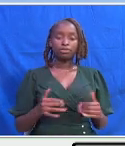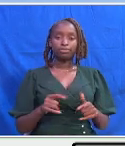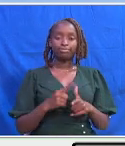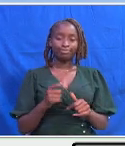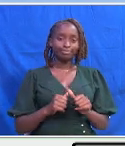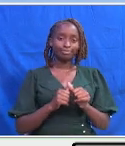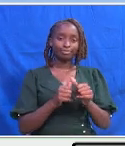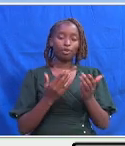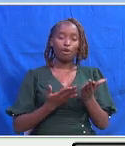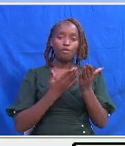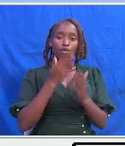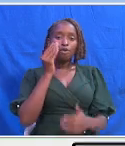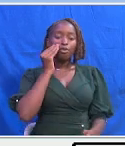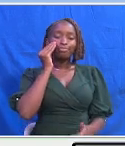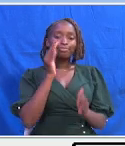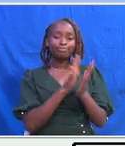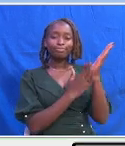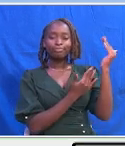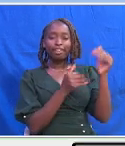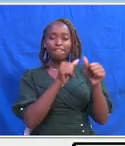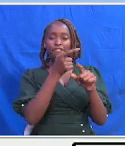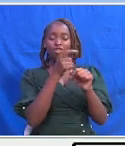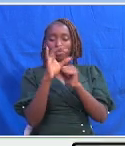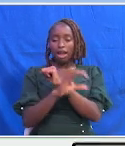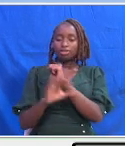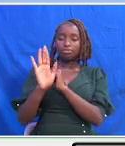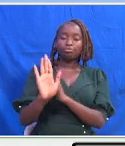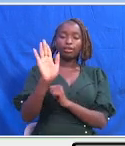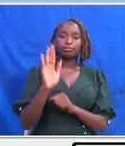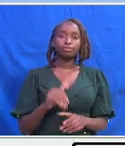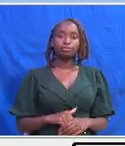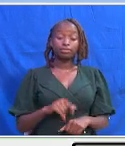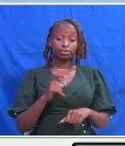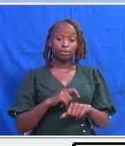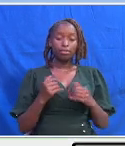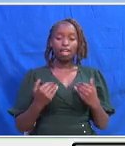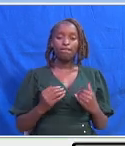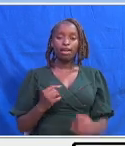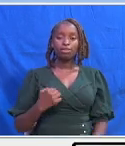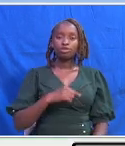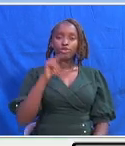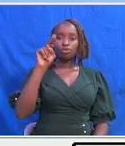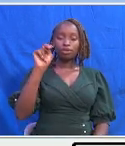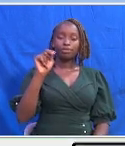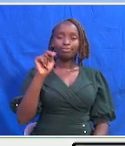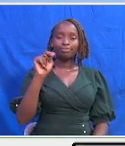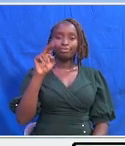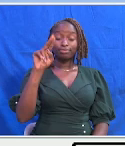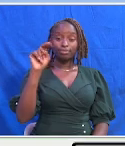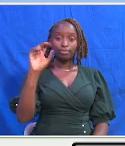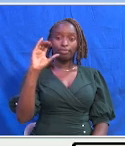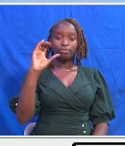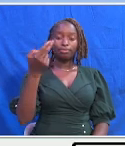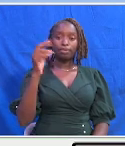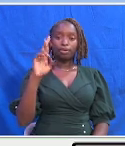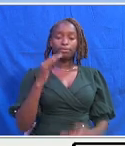offer them home and hope away from their countries. As the UN Refugee Agency, UNHCR, we